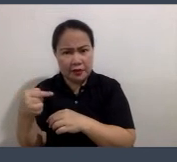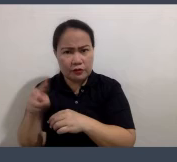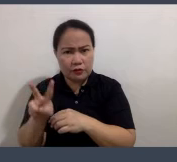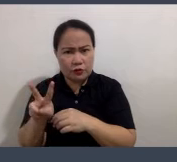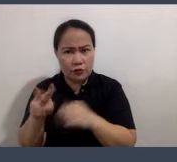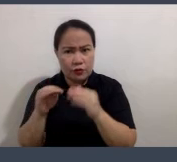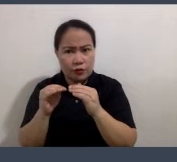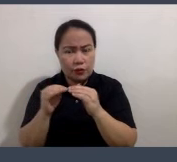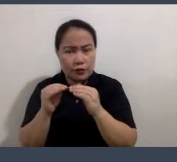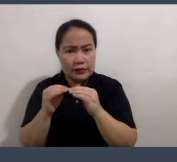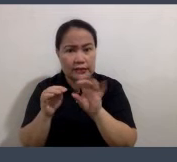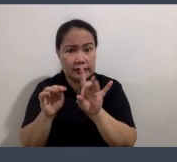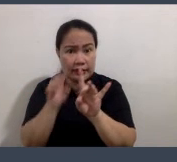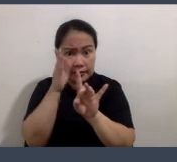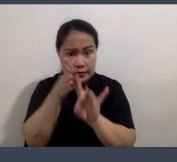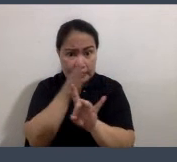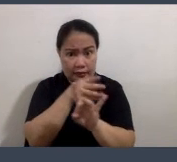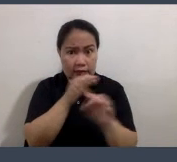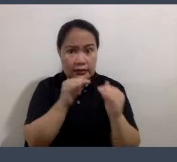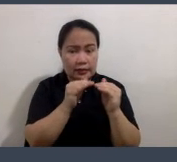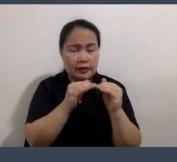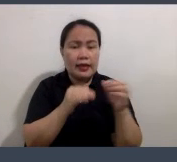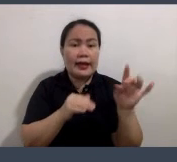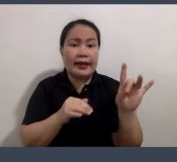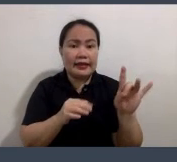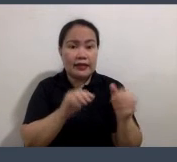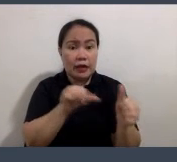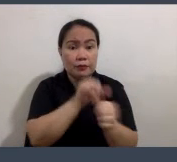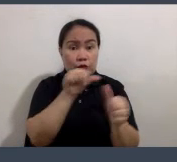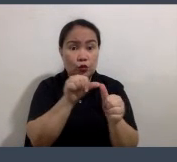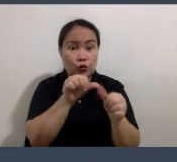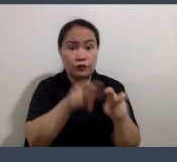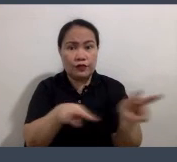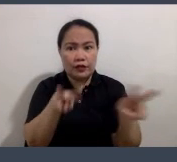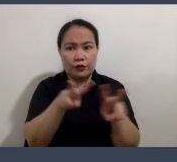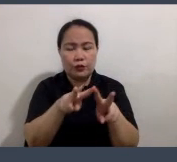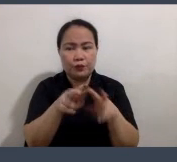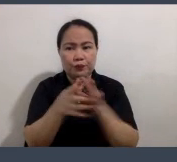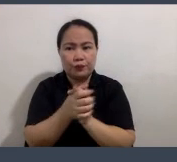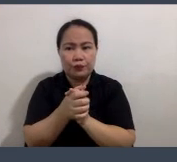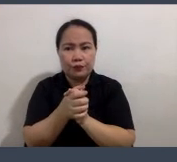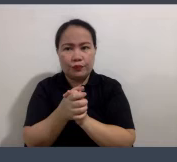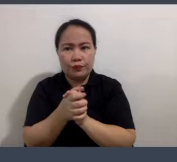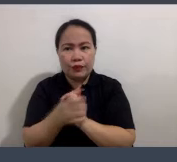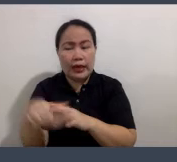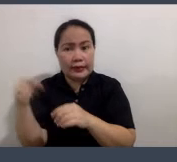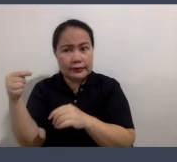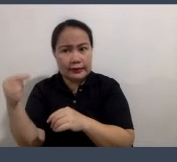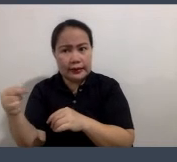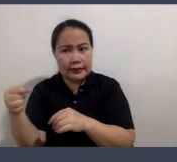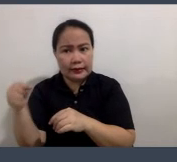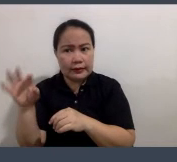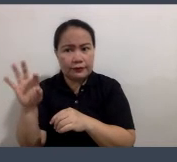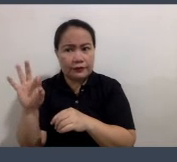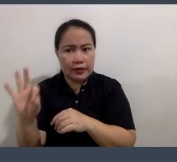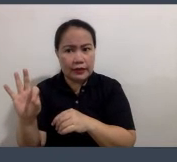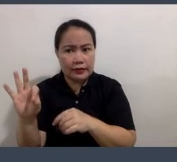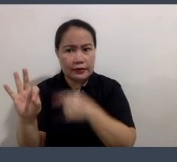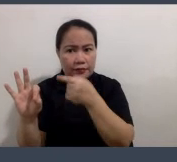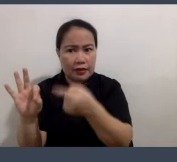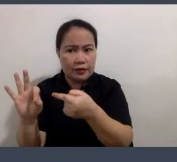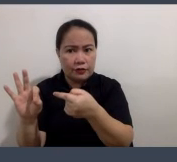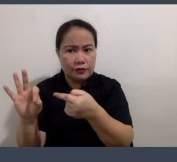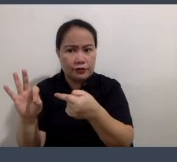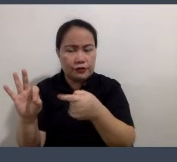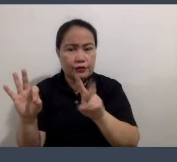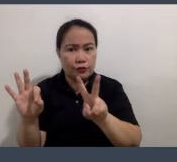become absolute value of 8. And the answer is 8. Next, absolute value of negative 9